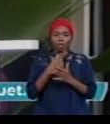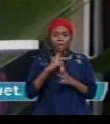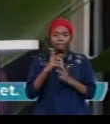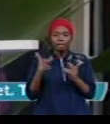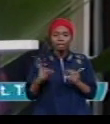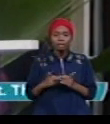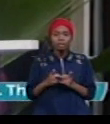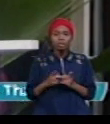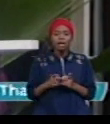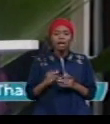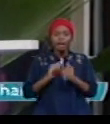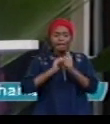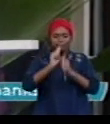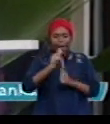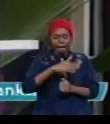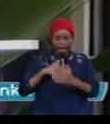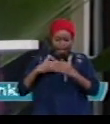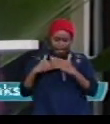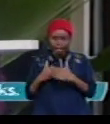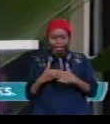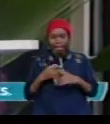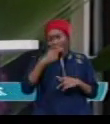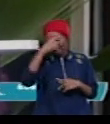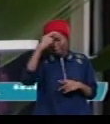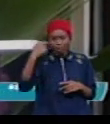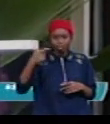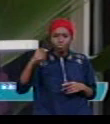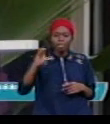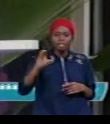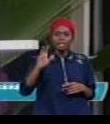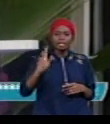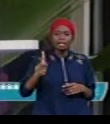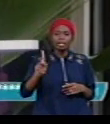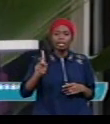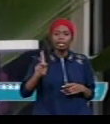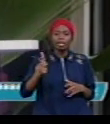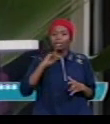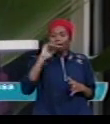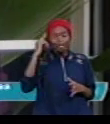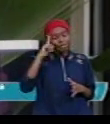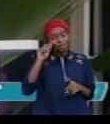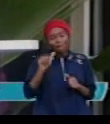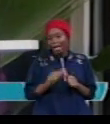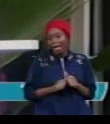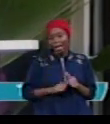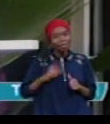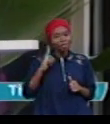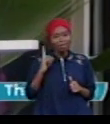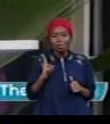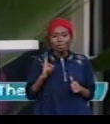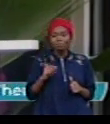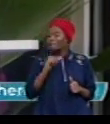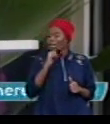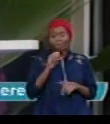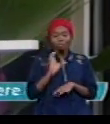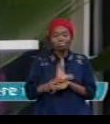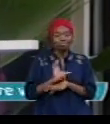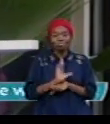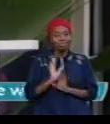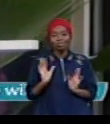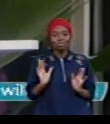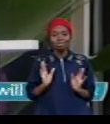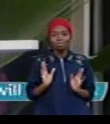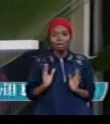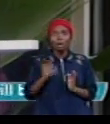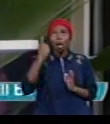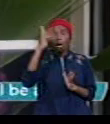are here because GCK is for everyone. It's not denominational. God